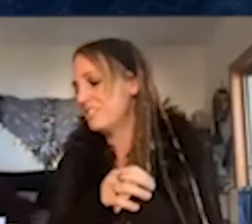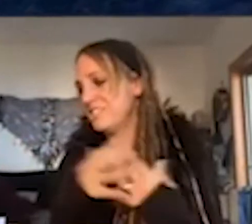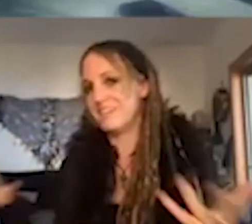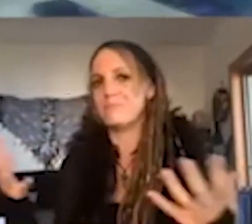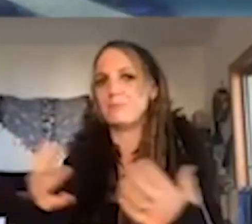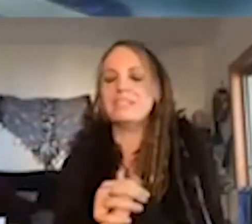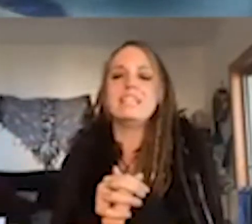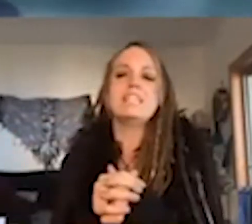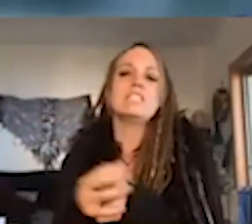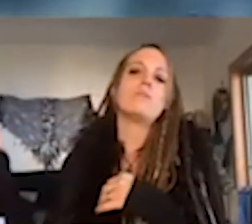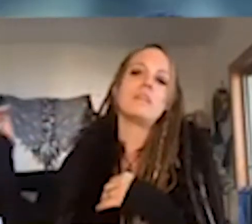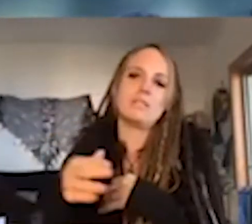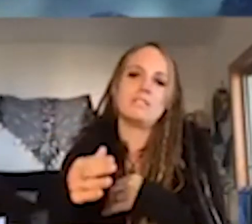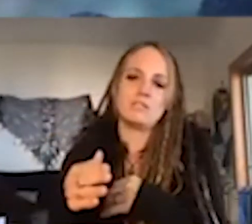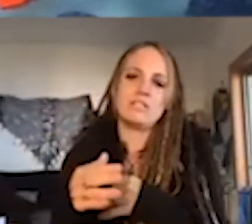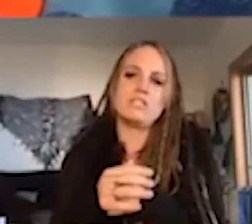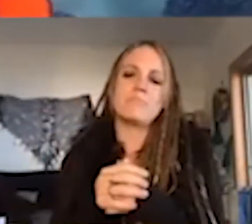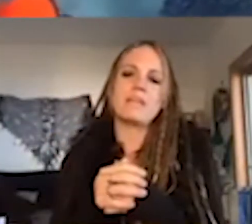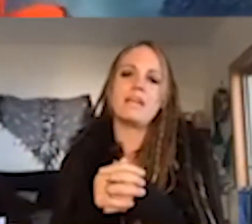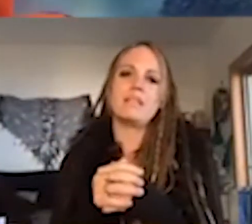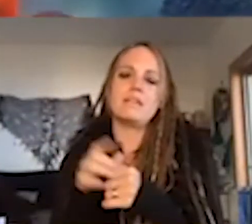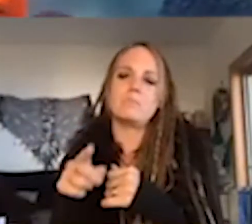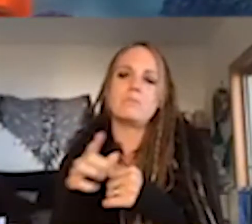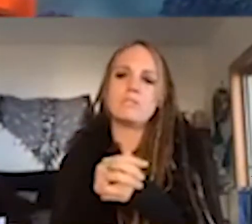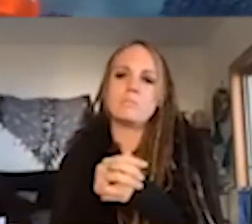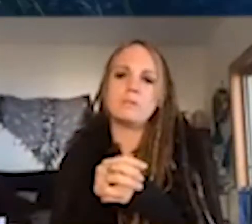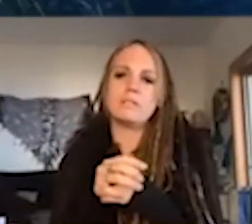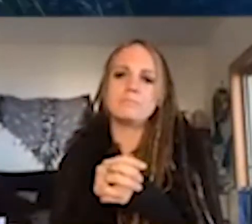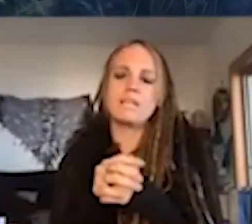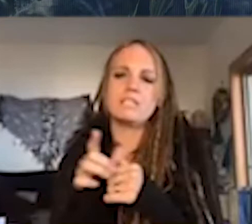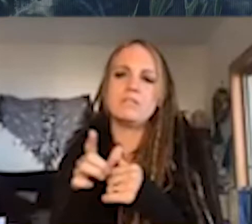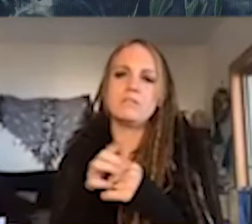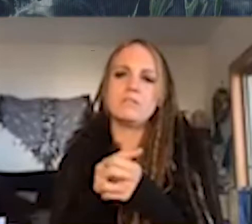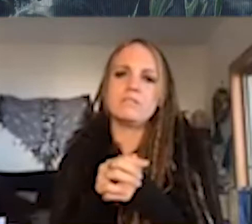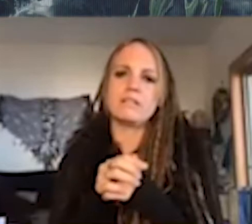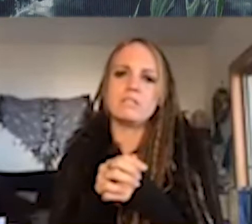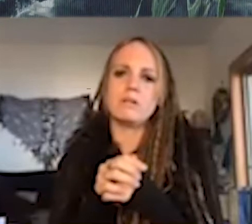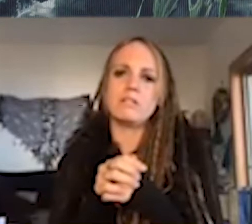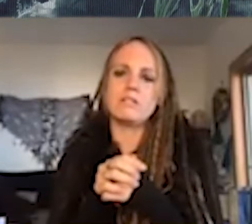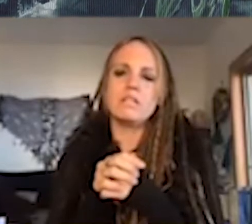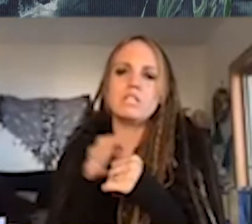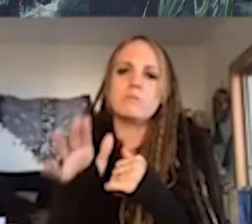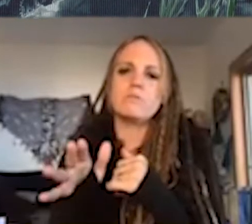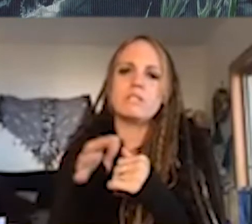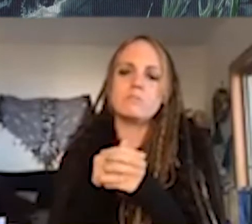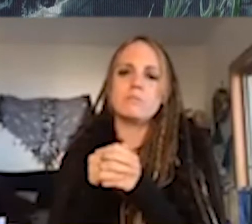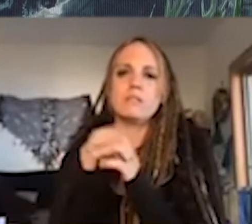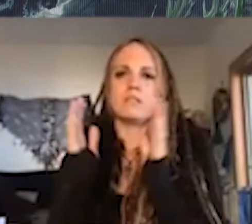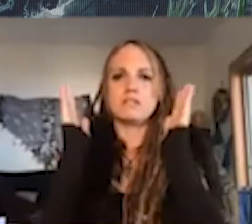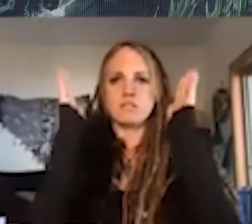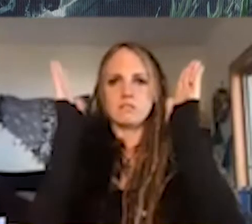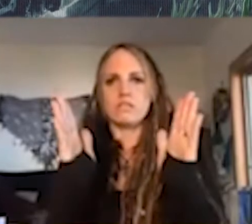she's not going to remember. So they come to this trench, and just before this moment, actually, if you hold it for a second, just pause. Just before this